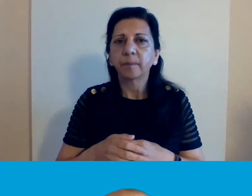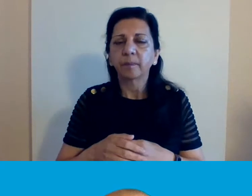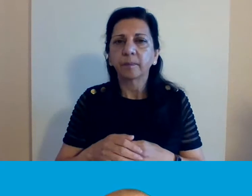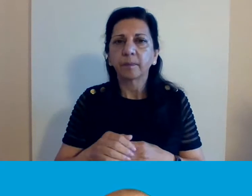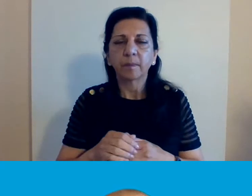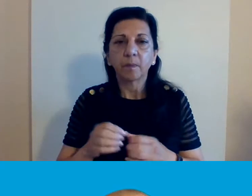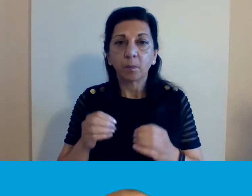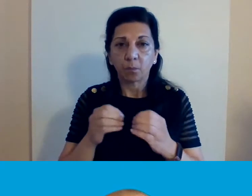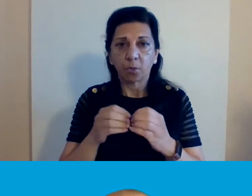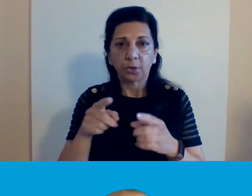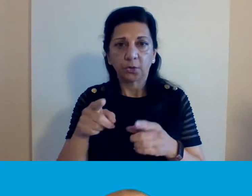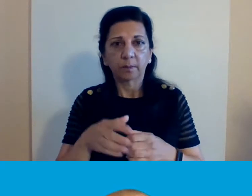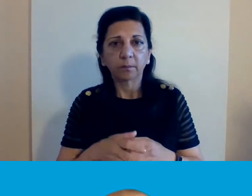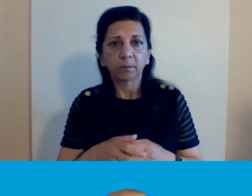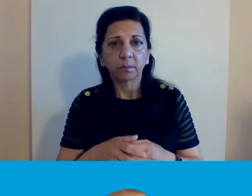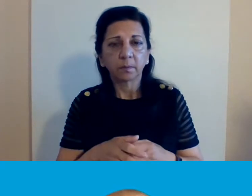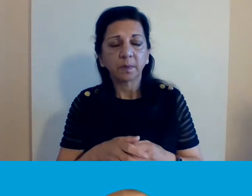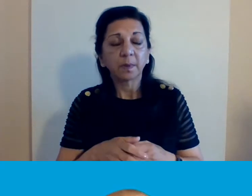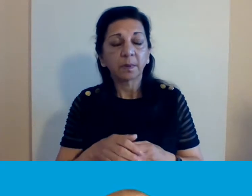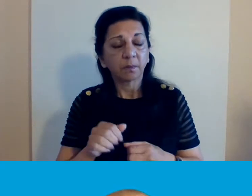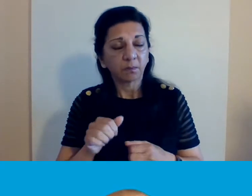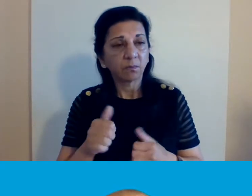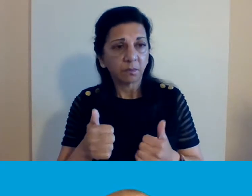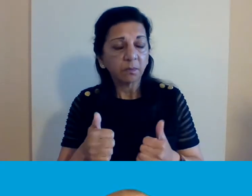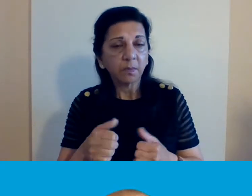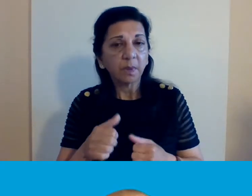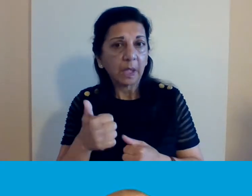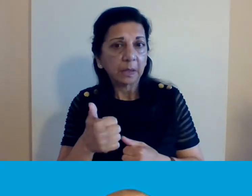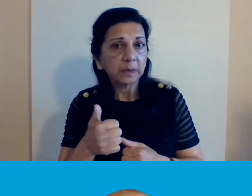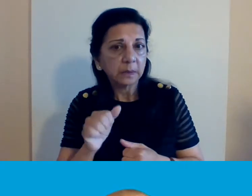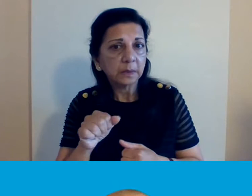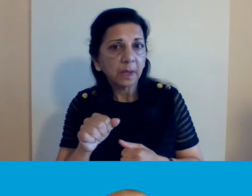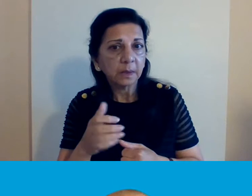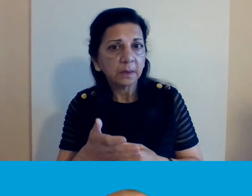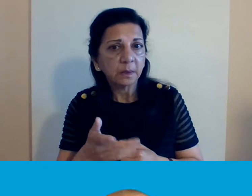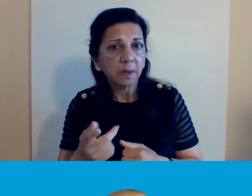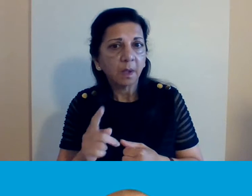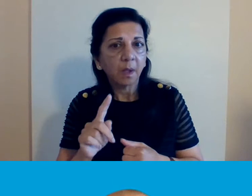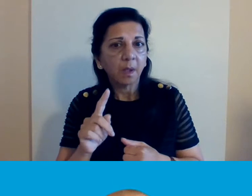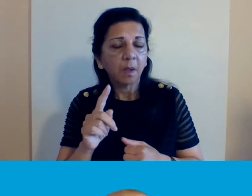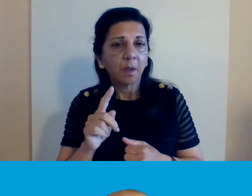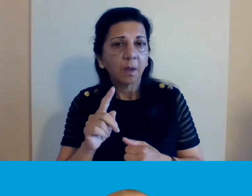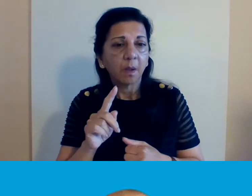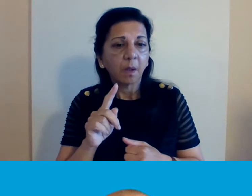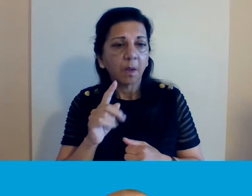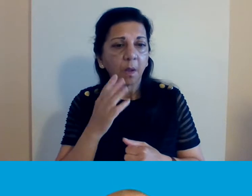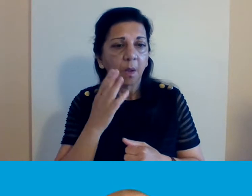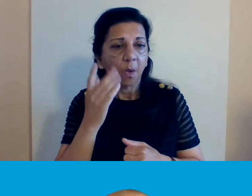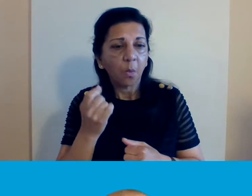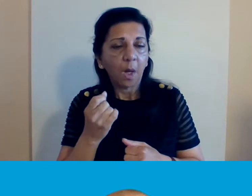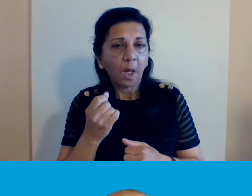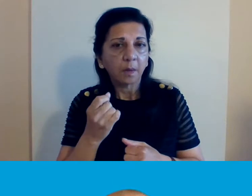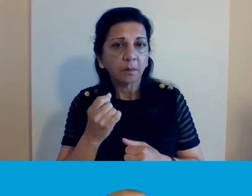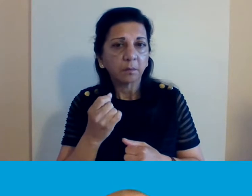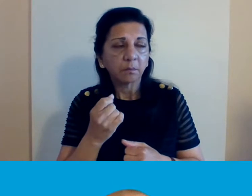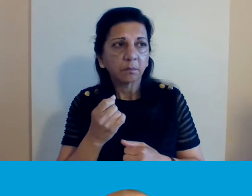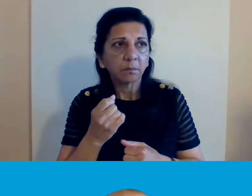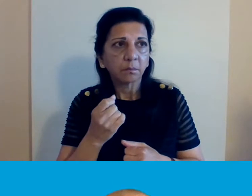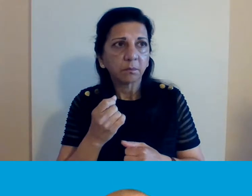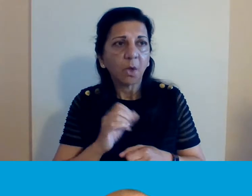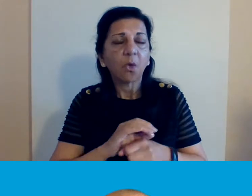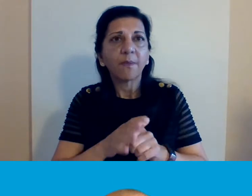the vaccine is available, in the same way that the flu vaccine has certain criteria and risk